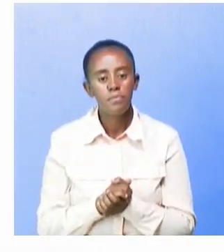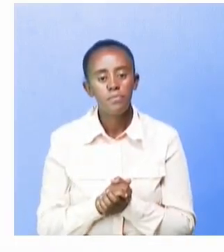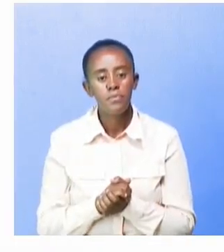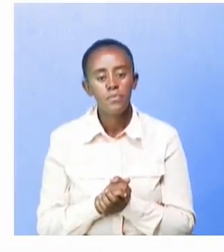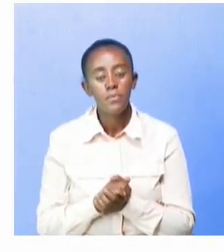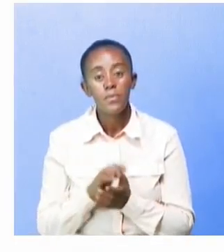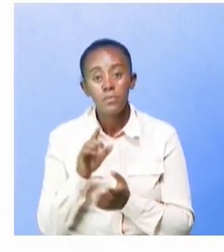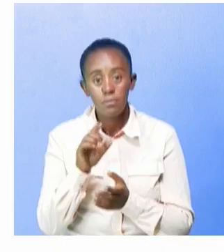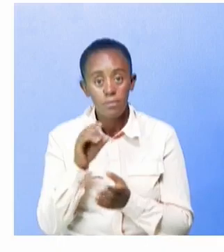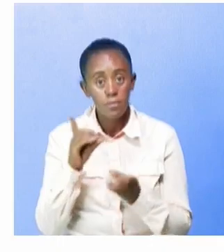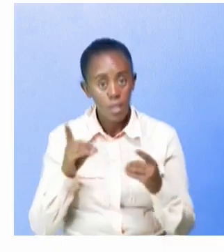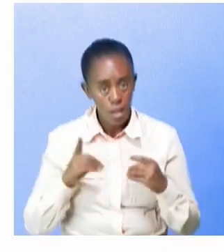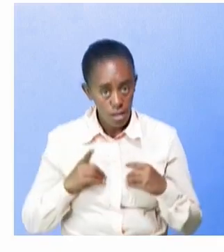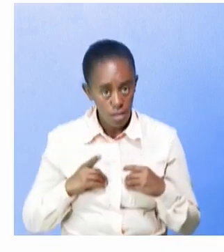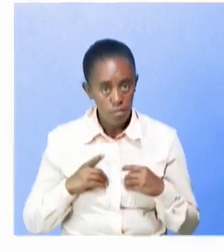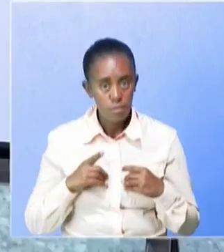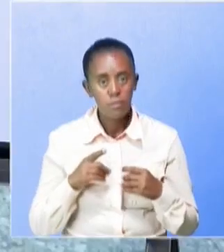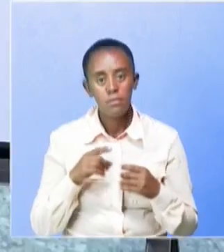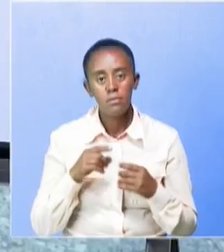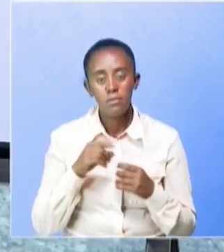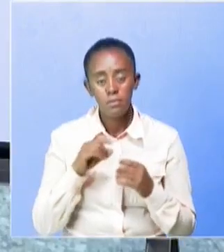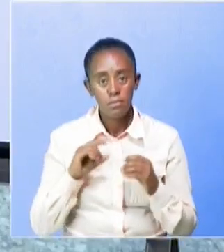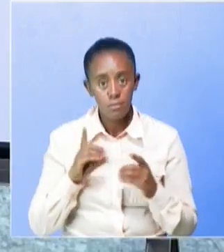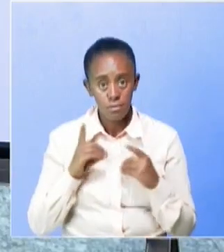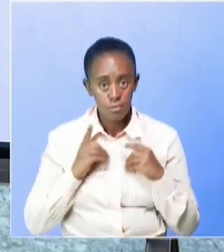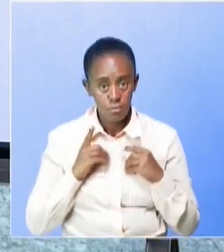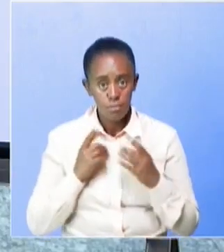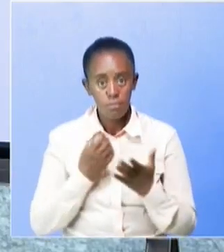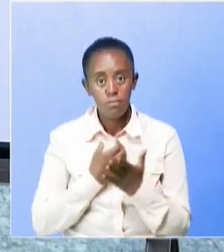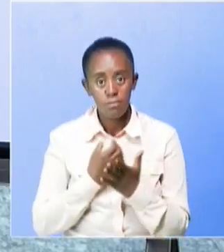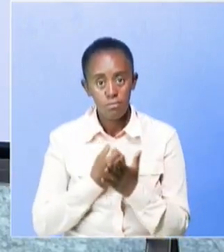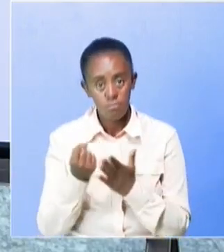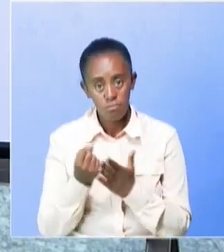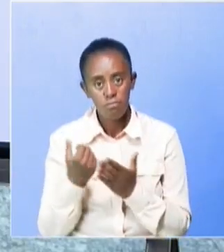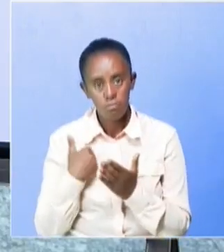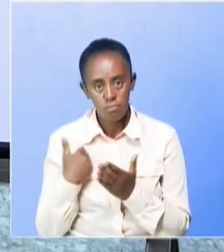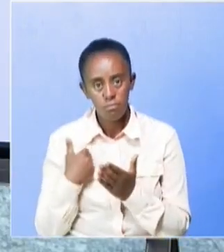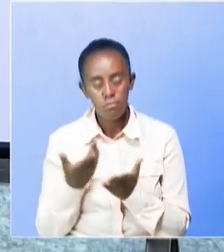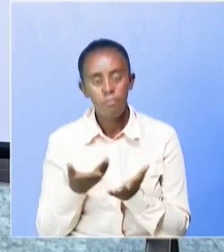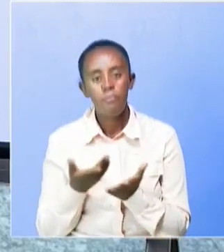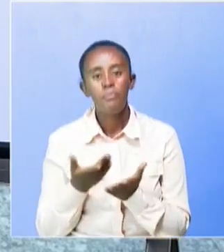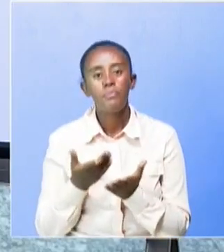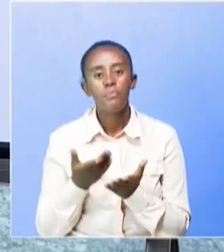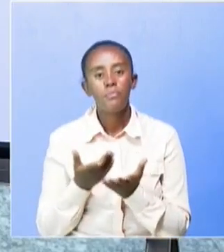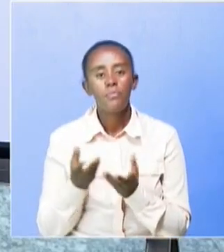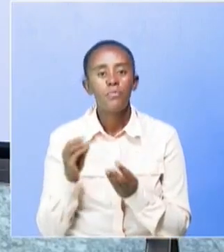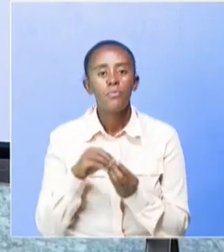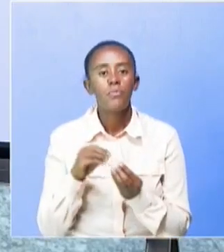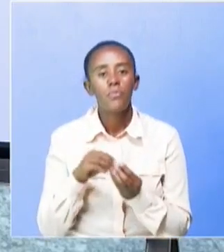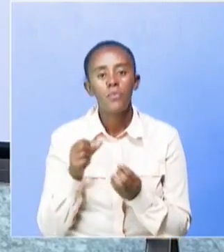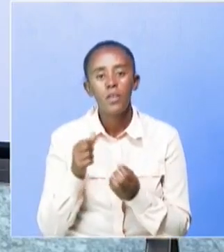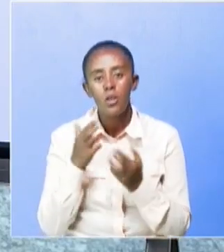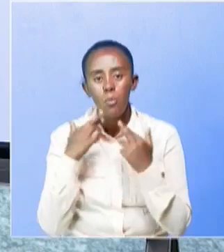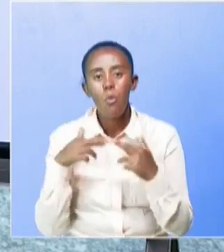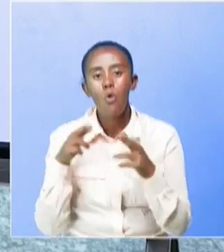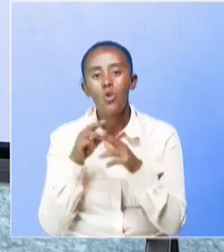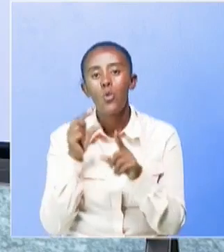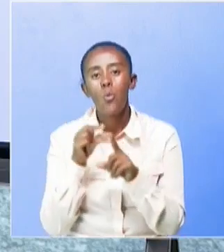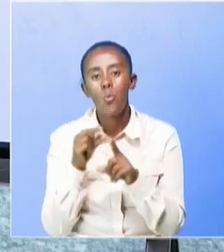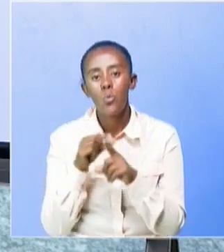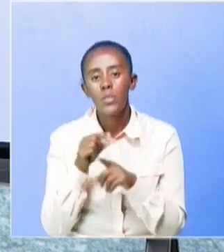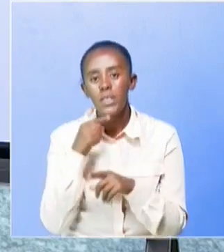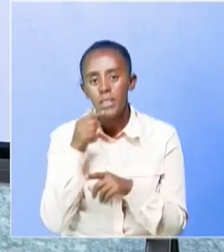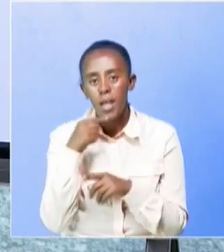So, again, we have our subject and had, and we have added another reporting word,